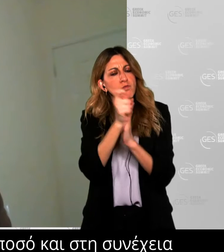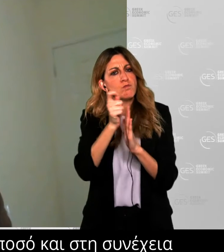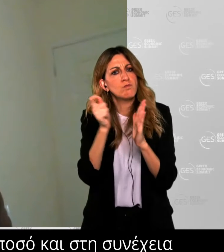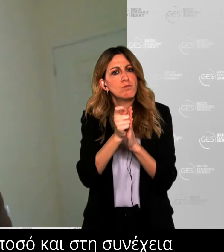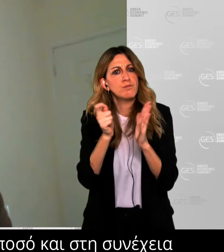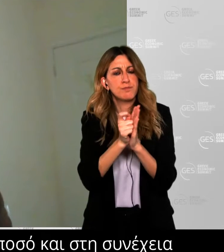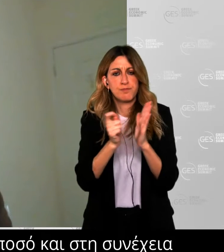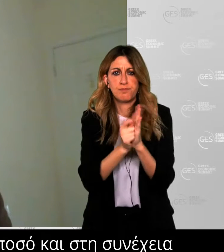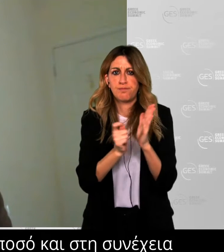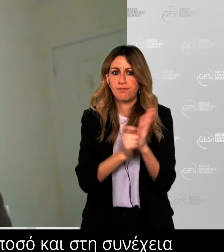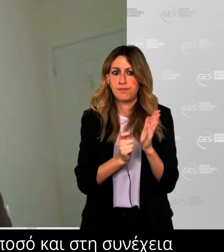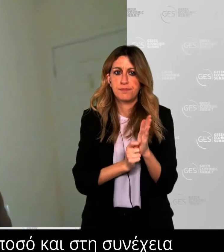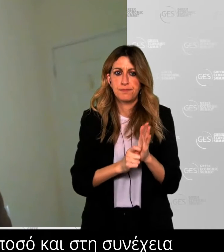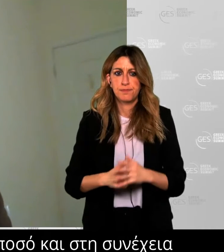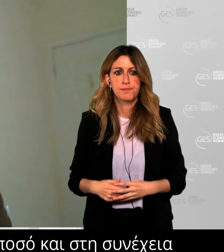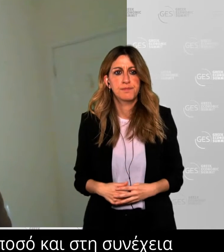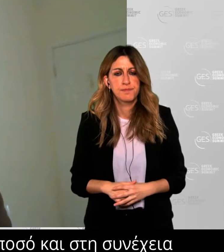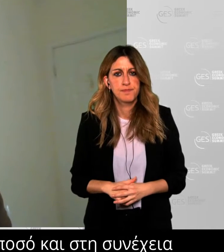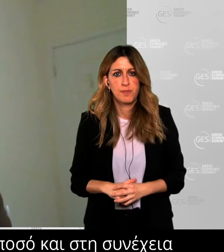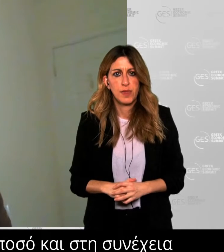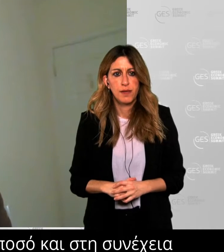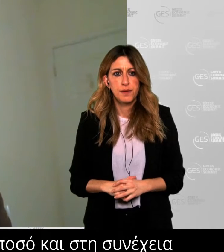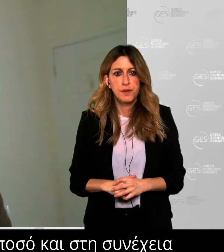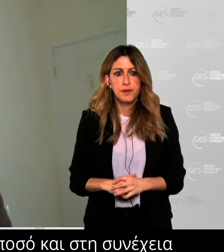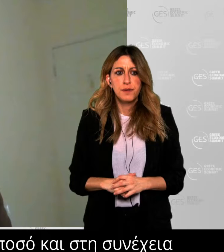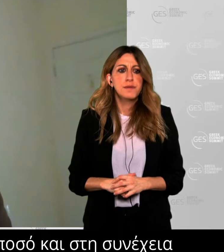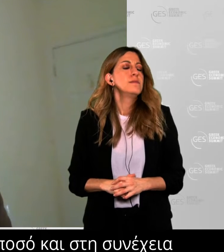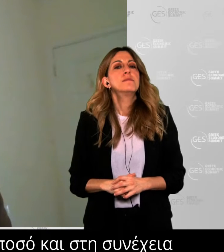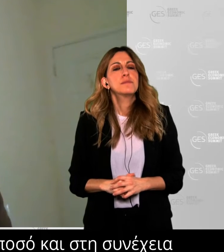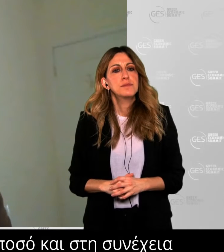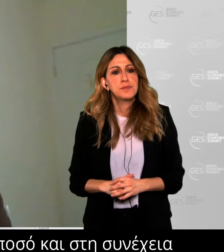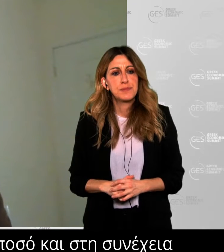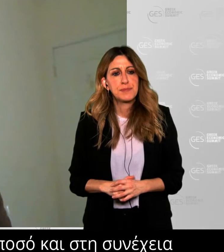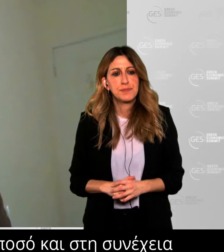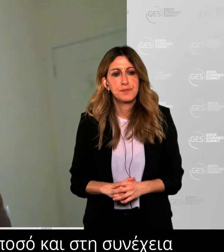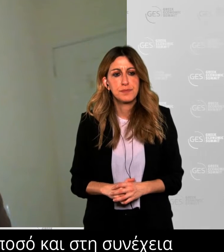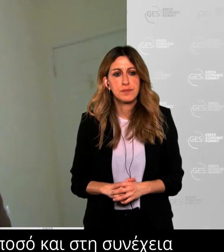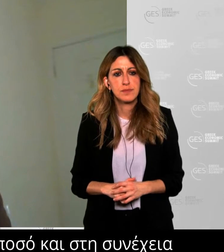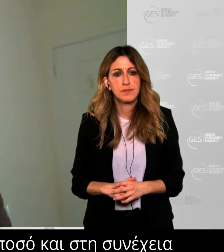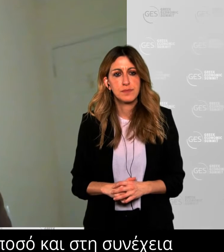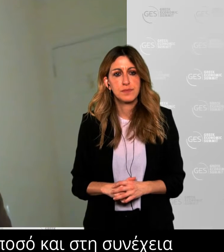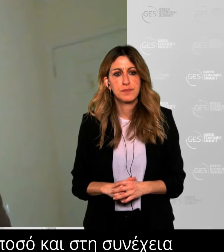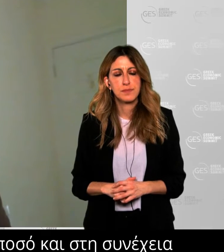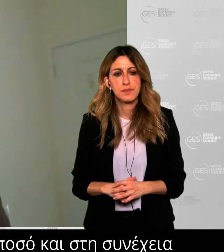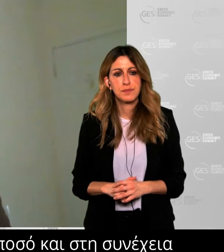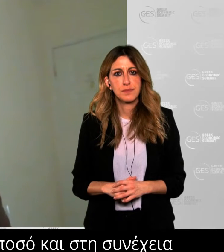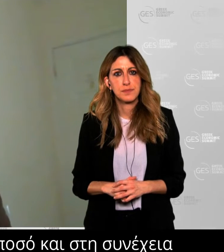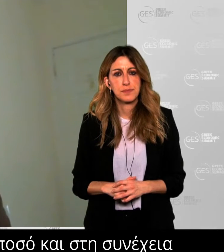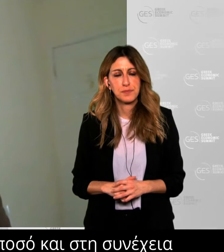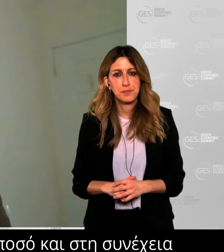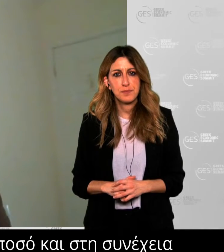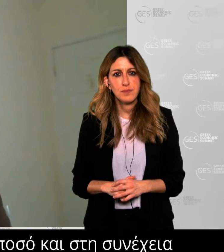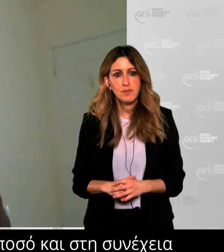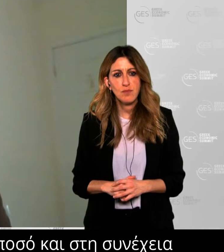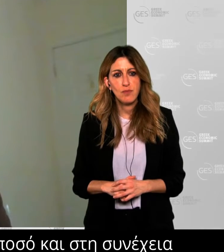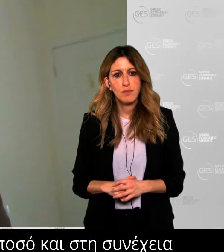according to the emissions reduction trajectories in the IEA's Net Zero 2050 scenario. So thinking specifically to our